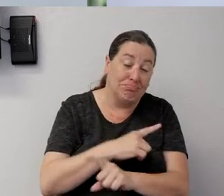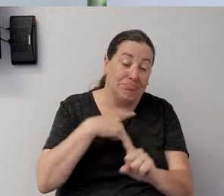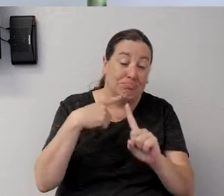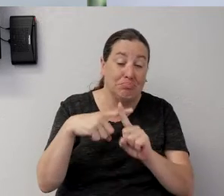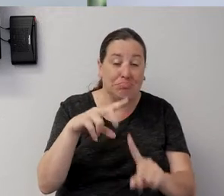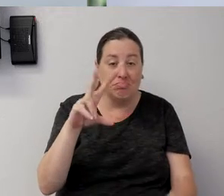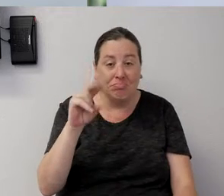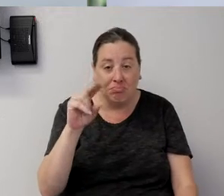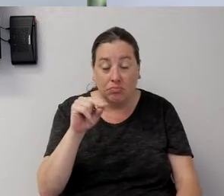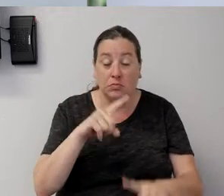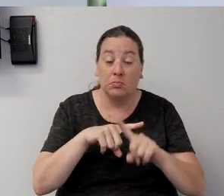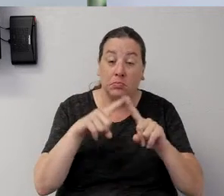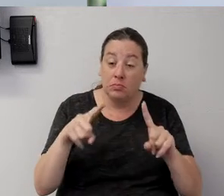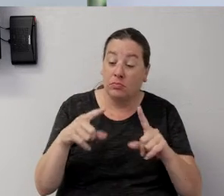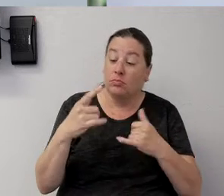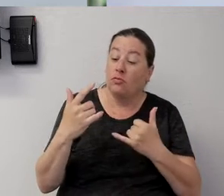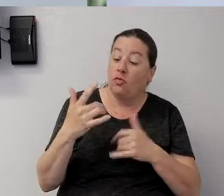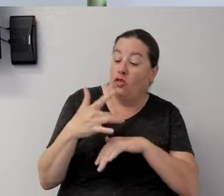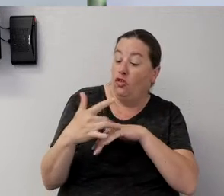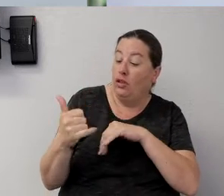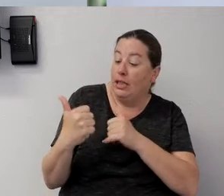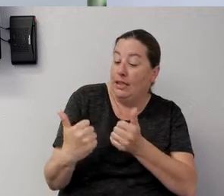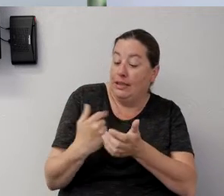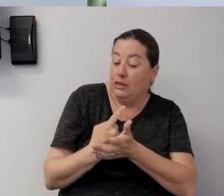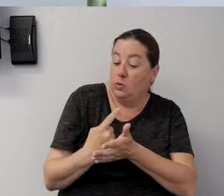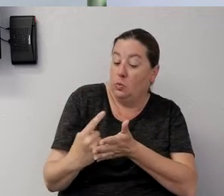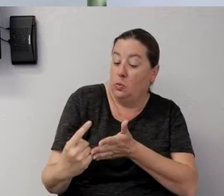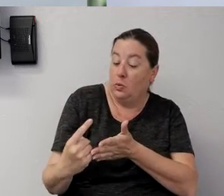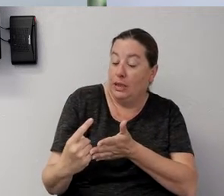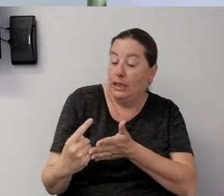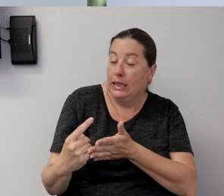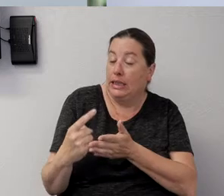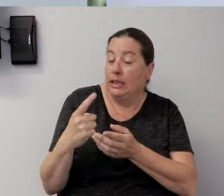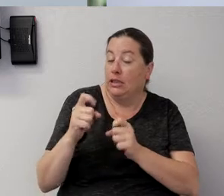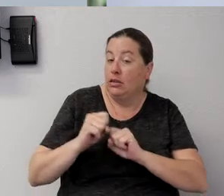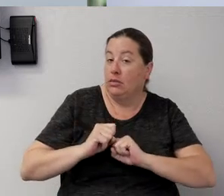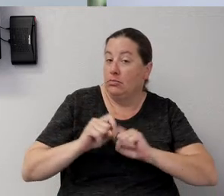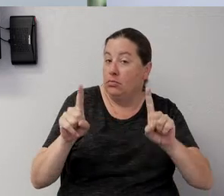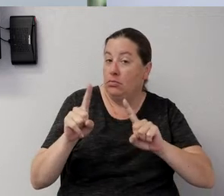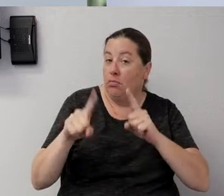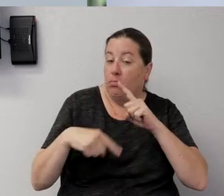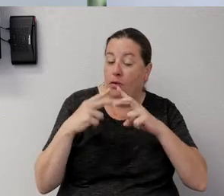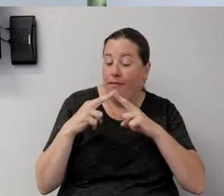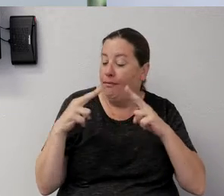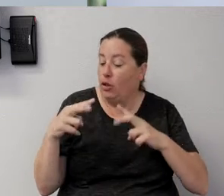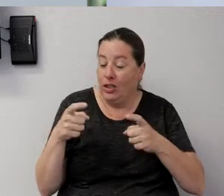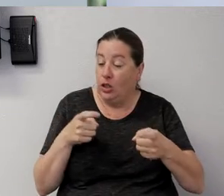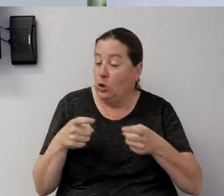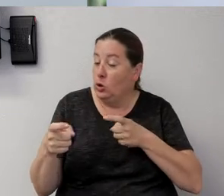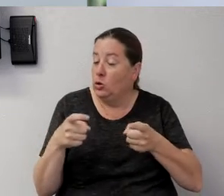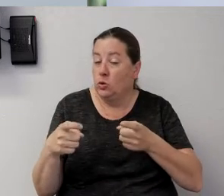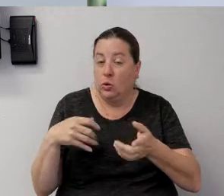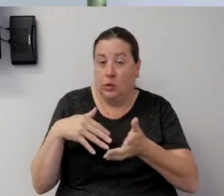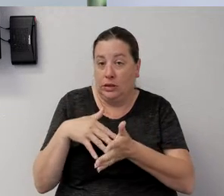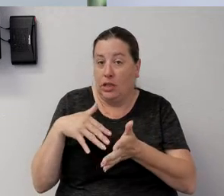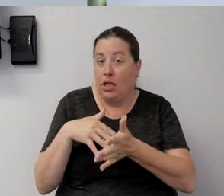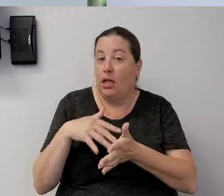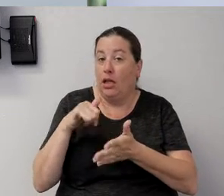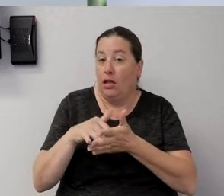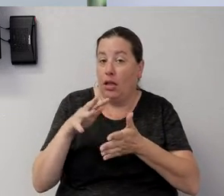week, the results were released about a very controlled study that was conducted on